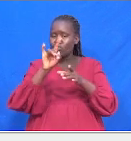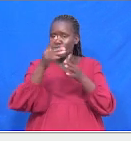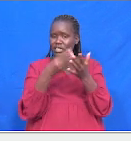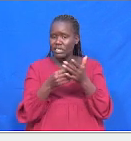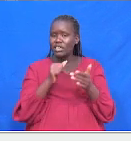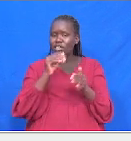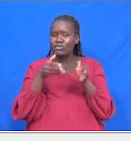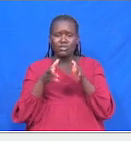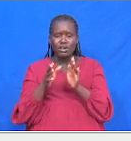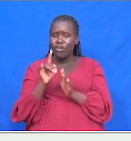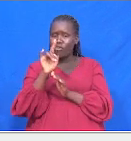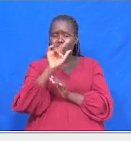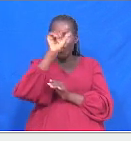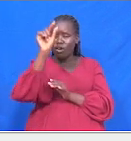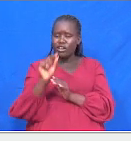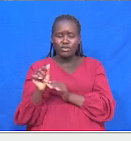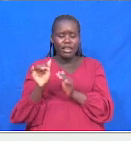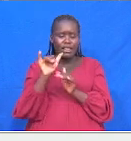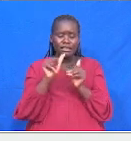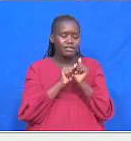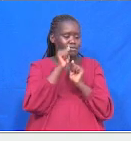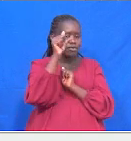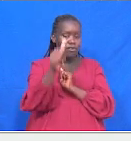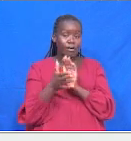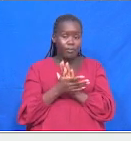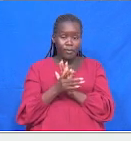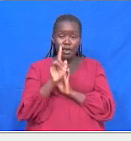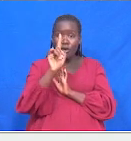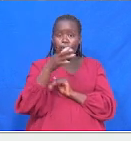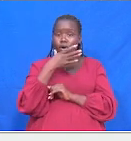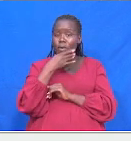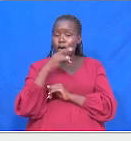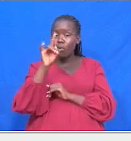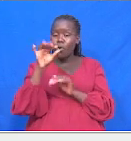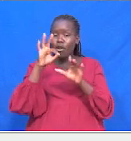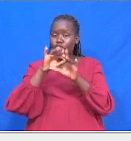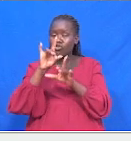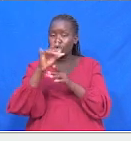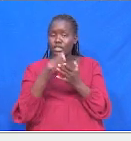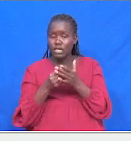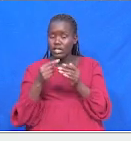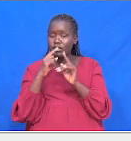for Mount Kenya region. Far from it. The one man, one vote, one shilling talks about equity.